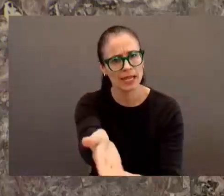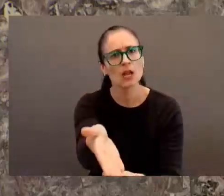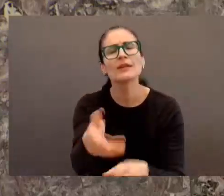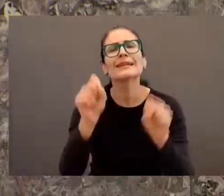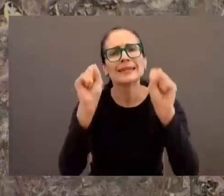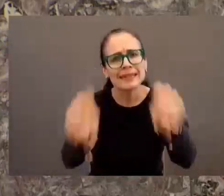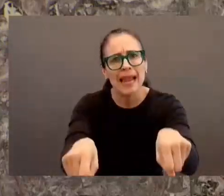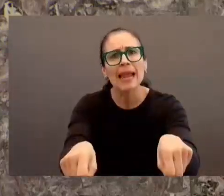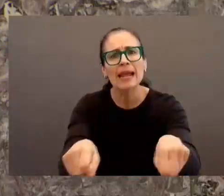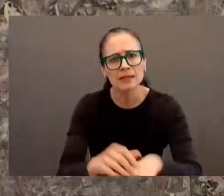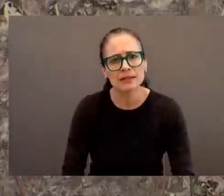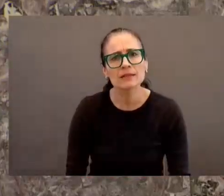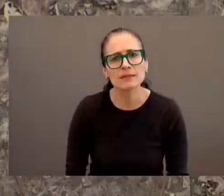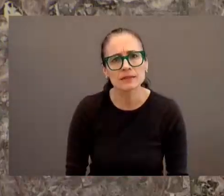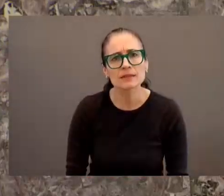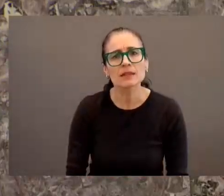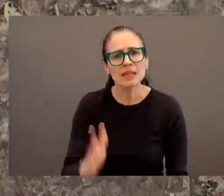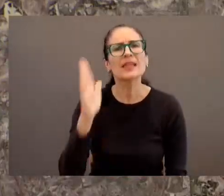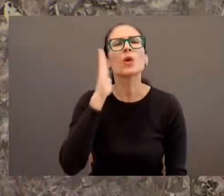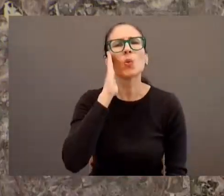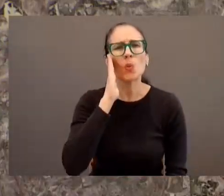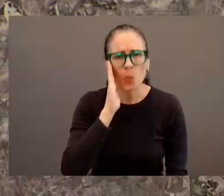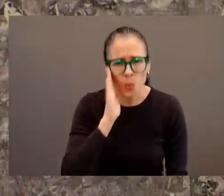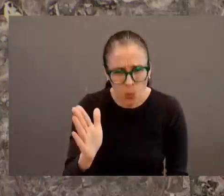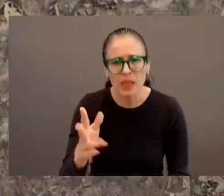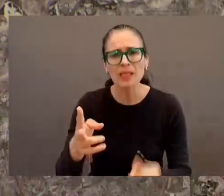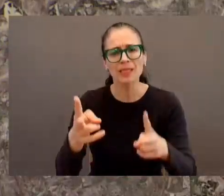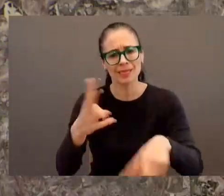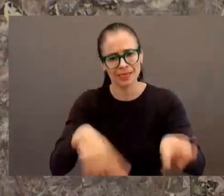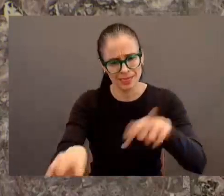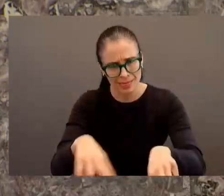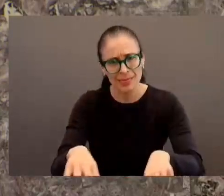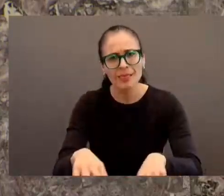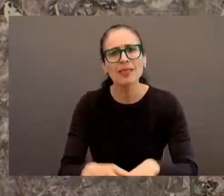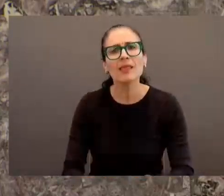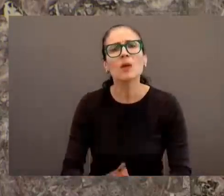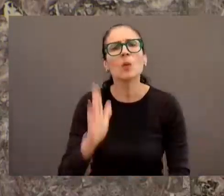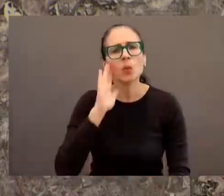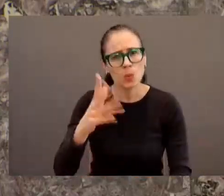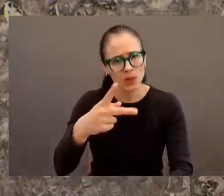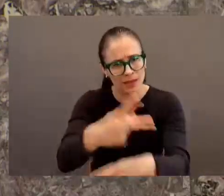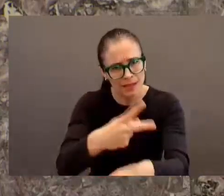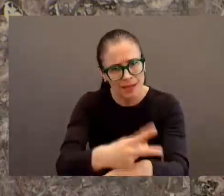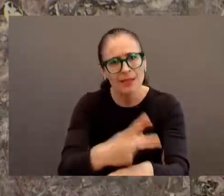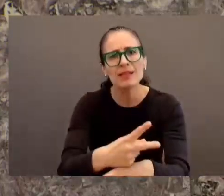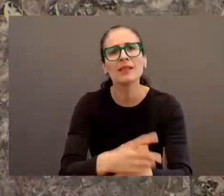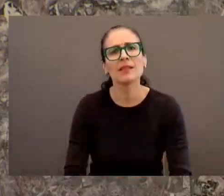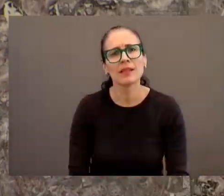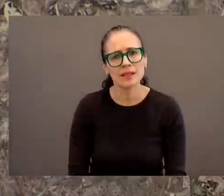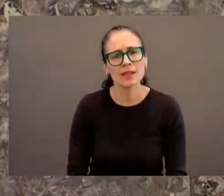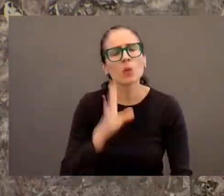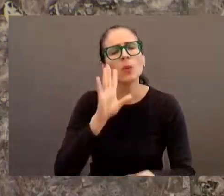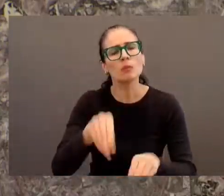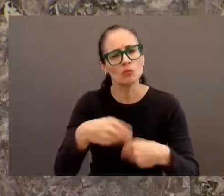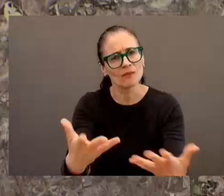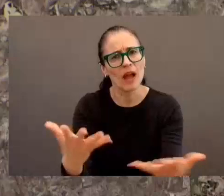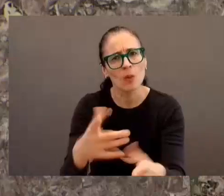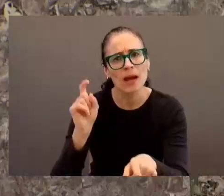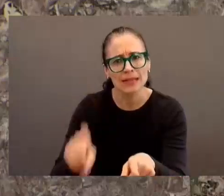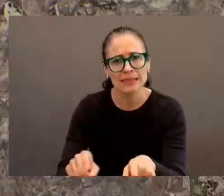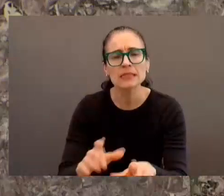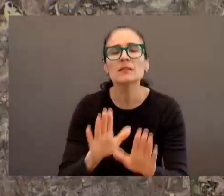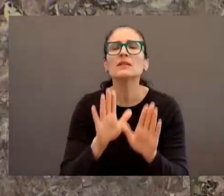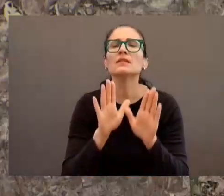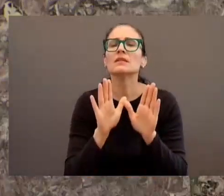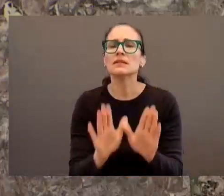their child will be assessed, Mr. Speaker, and will be cared for. Mr. Speaker, let's acknowledge the incredibly hard work